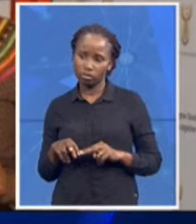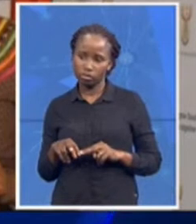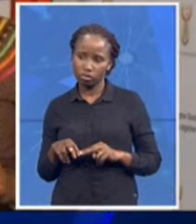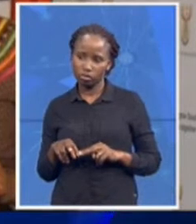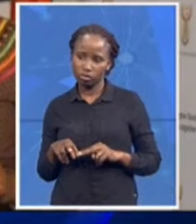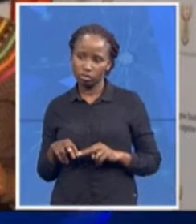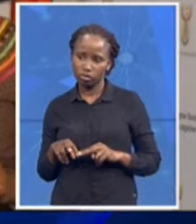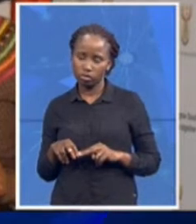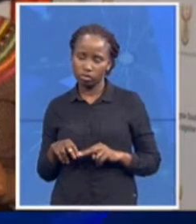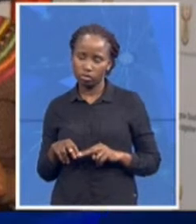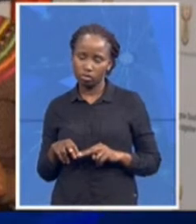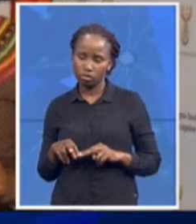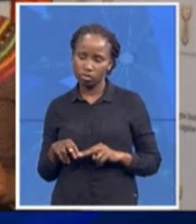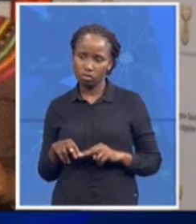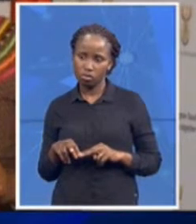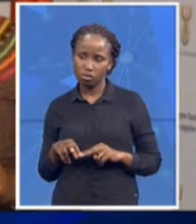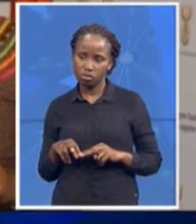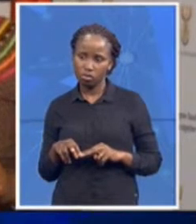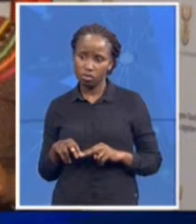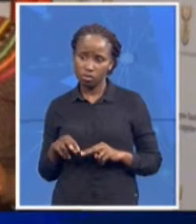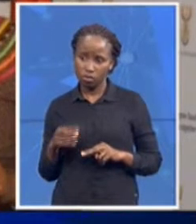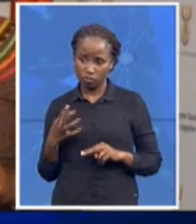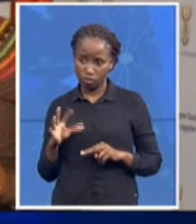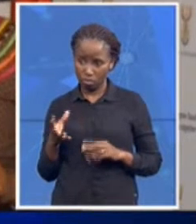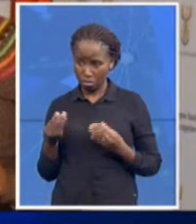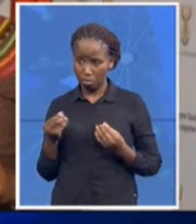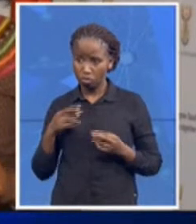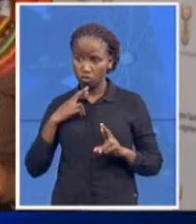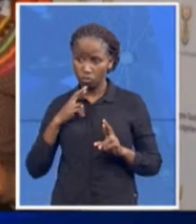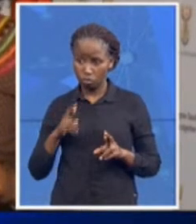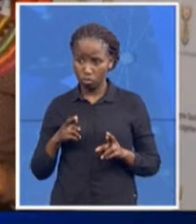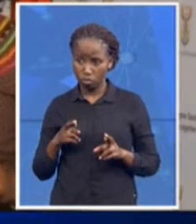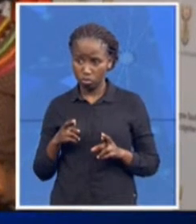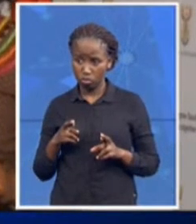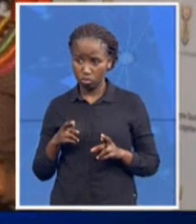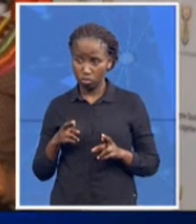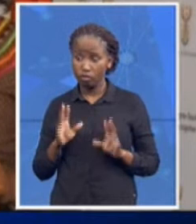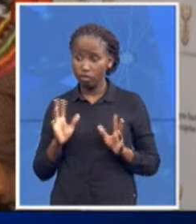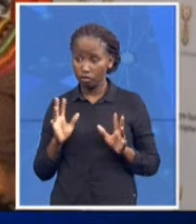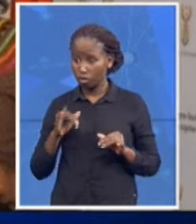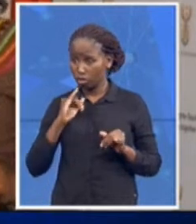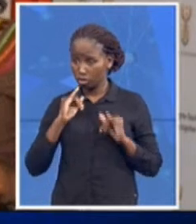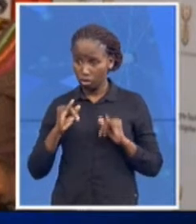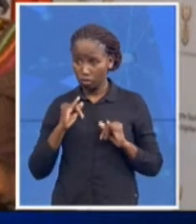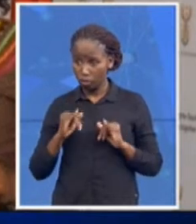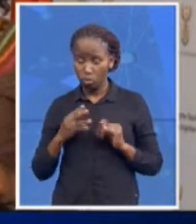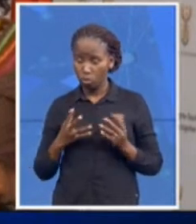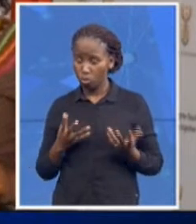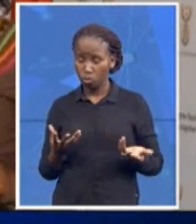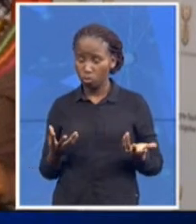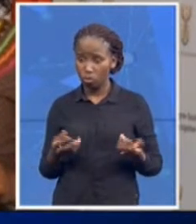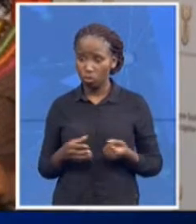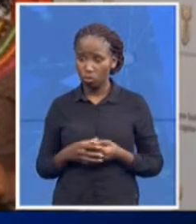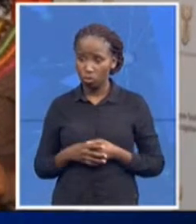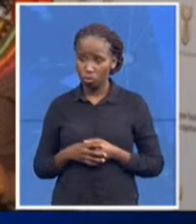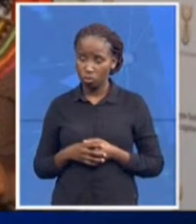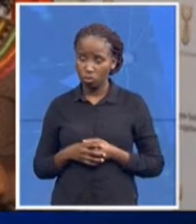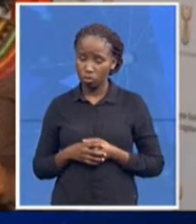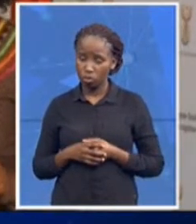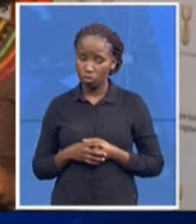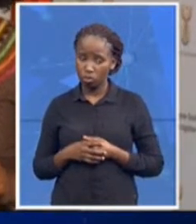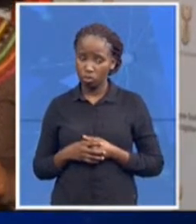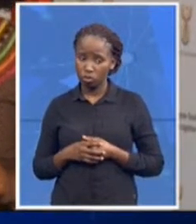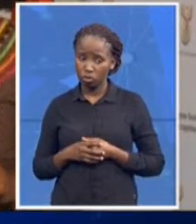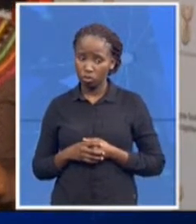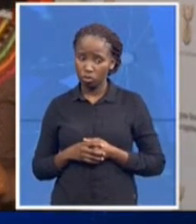them? Or were they interviewed, the ones that took part in it? And do you, at this moment, have any explanation from